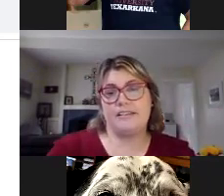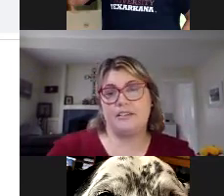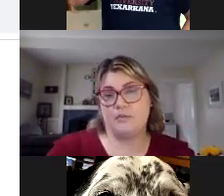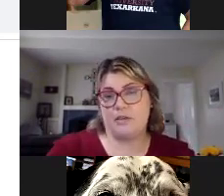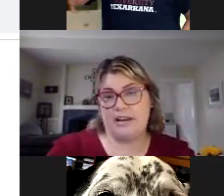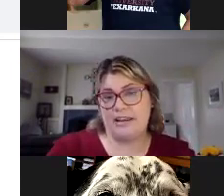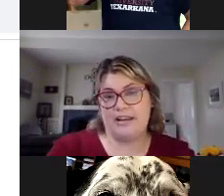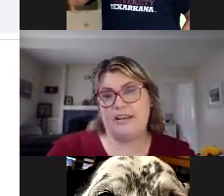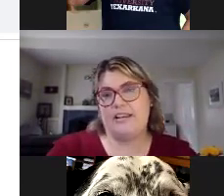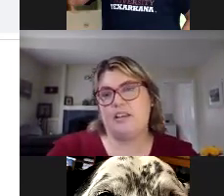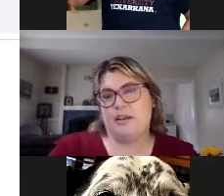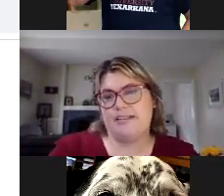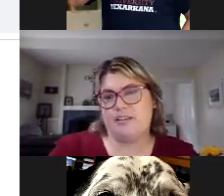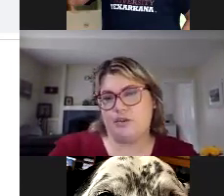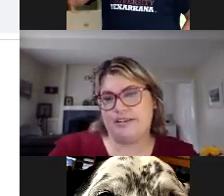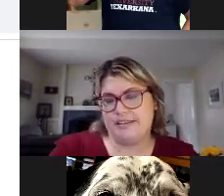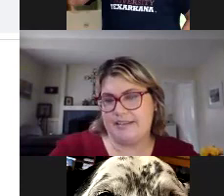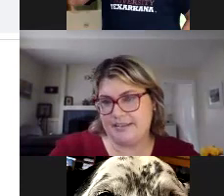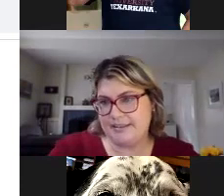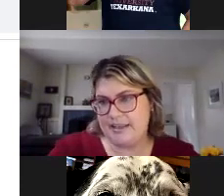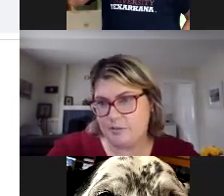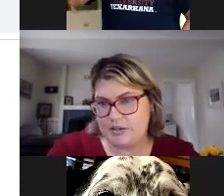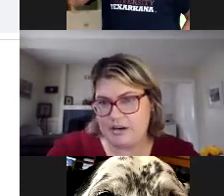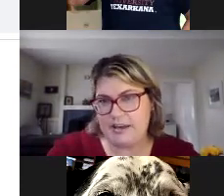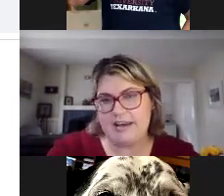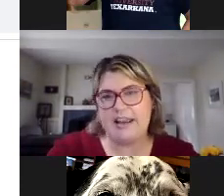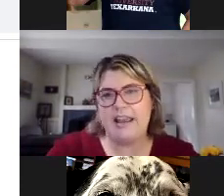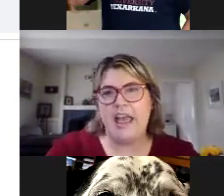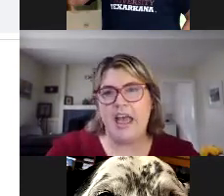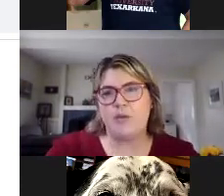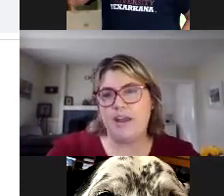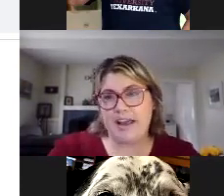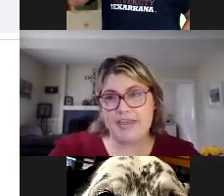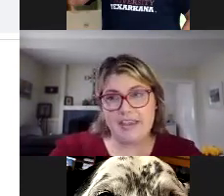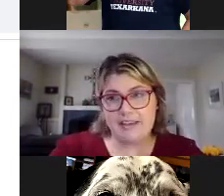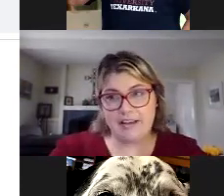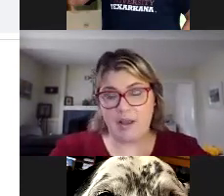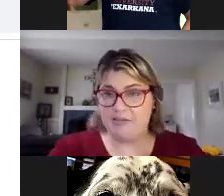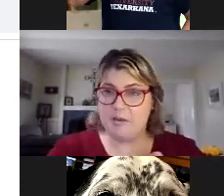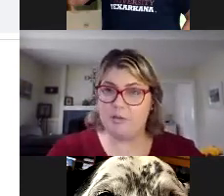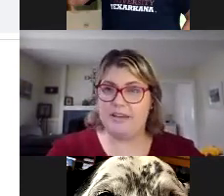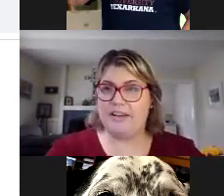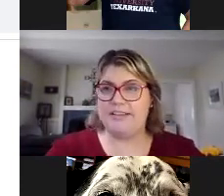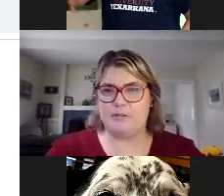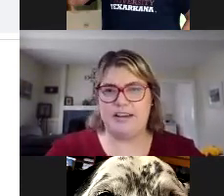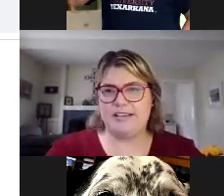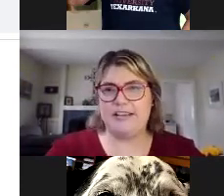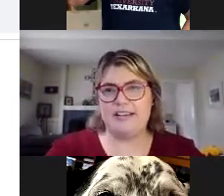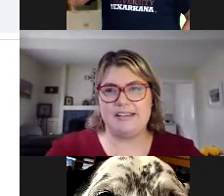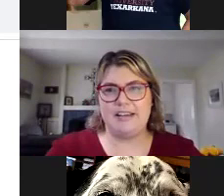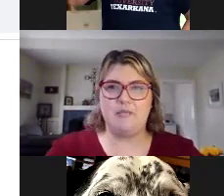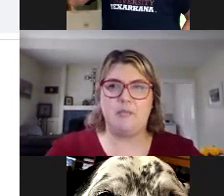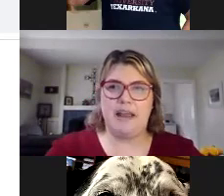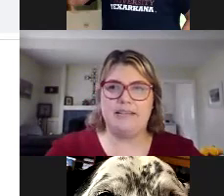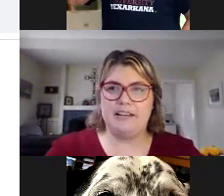Hawkins is the Green Party candidate in the US and Jorgensen is the Libertarian candidate. And what I think a lot of people might find surprising